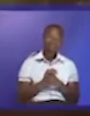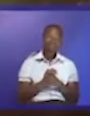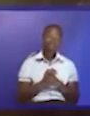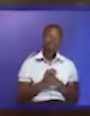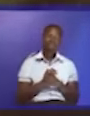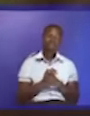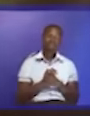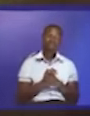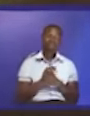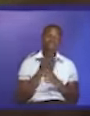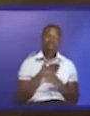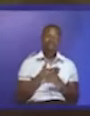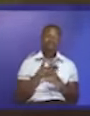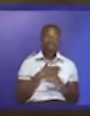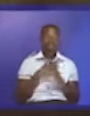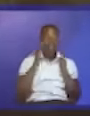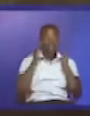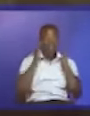Please hear me.